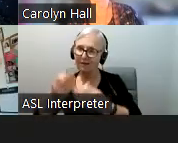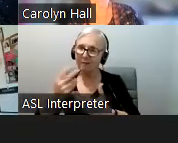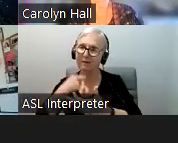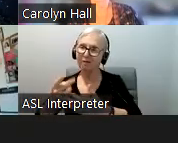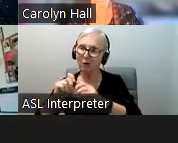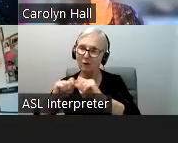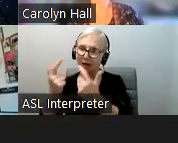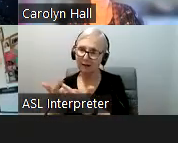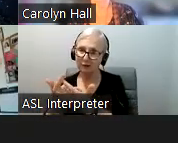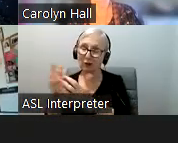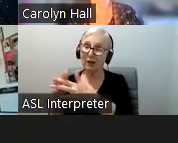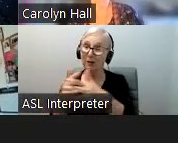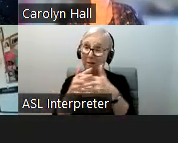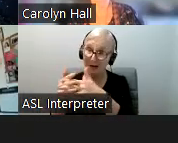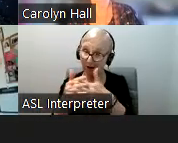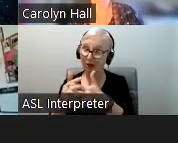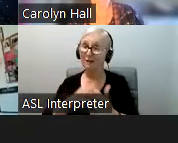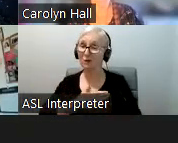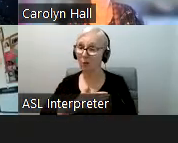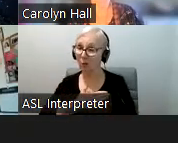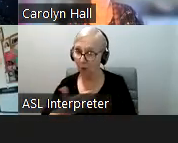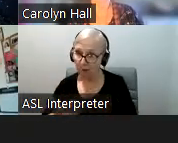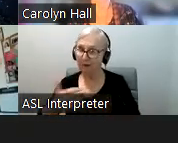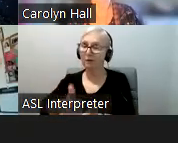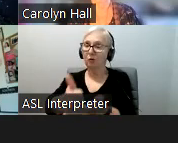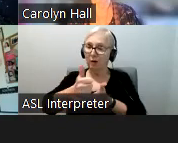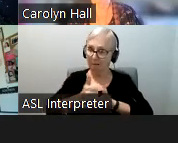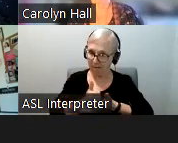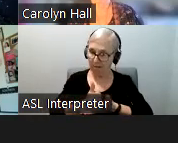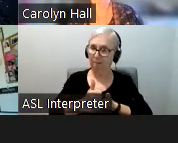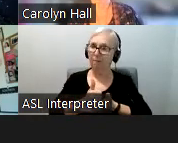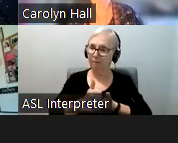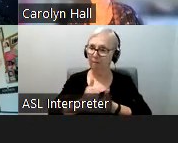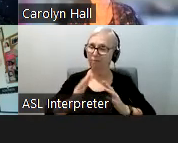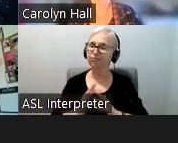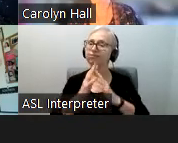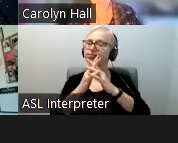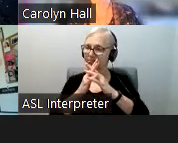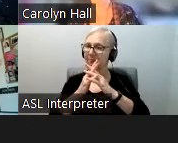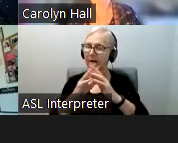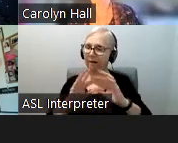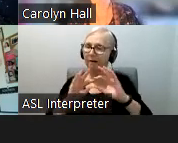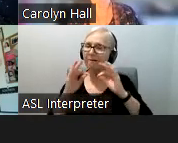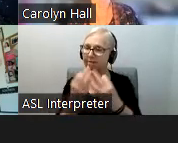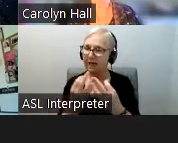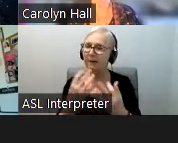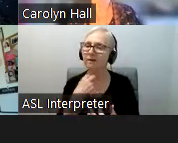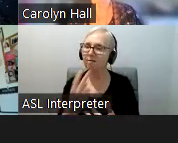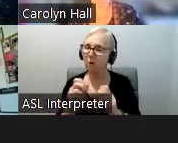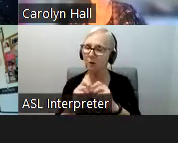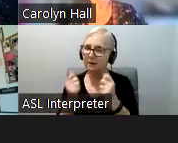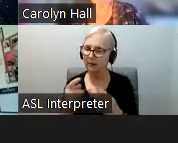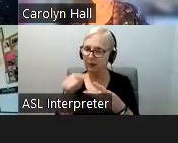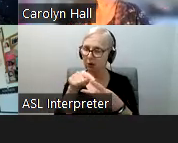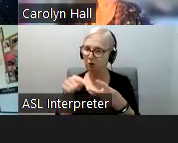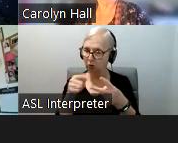the United States are willing to help us form a Family Voice Council. But it's two things. So